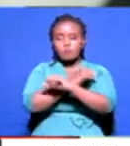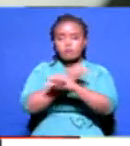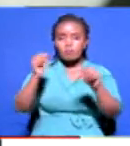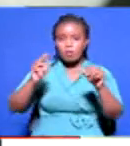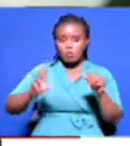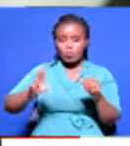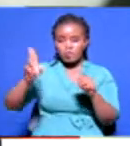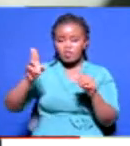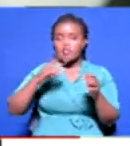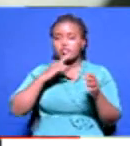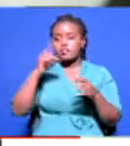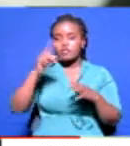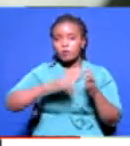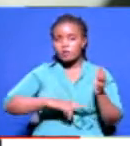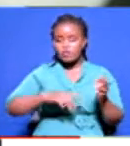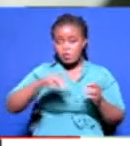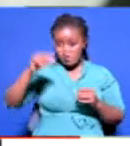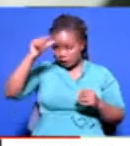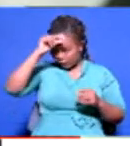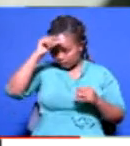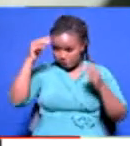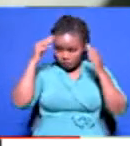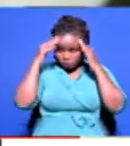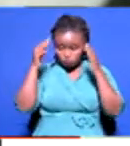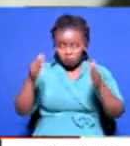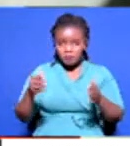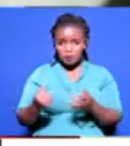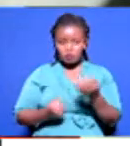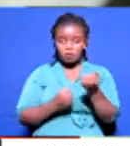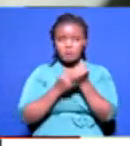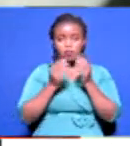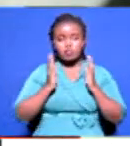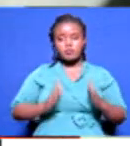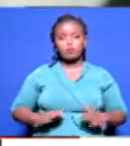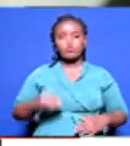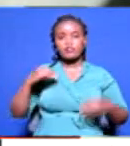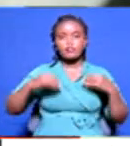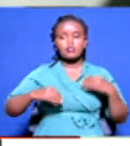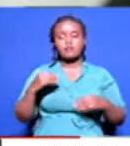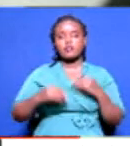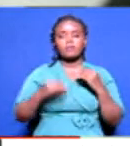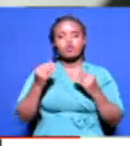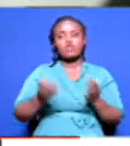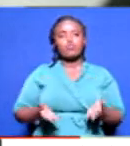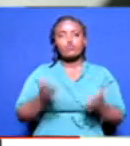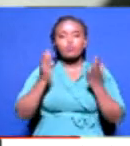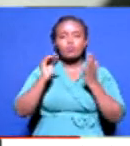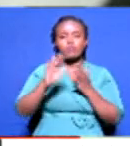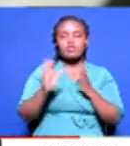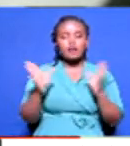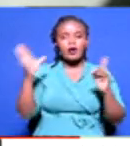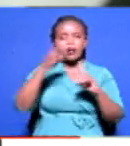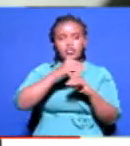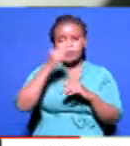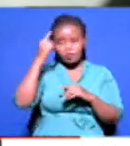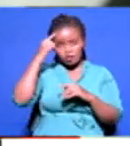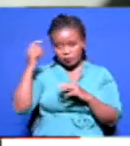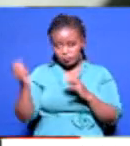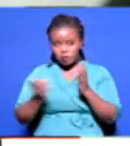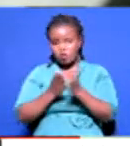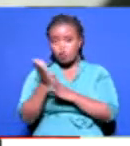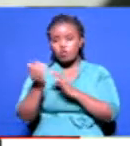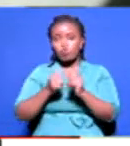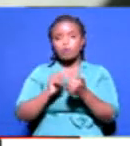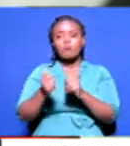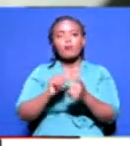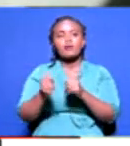government is committed to supporting people living with disabilities, shape their careers and achieve their dreams in sports. Uhuru chose the flag of